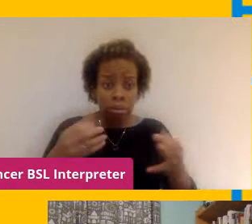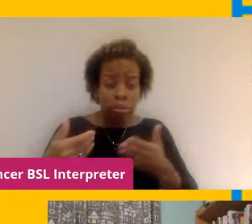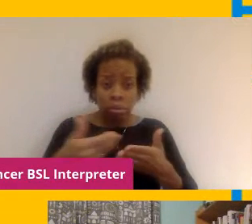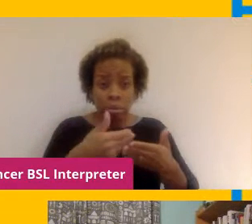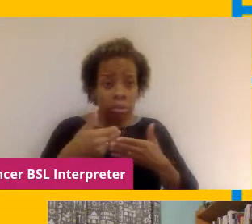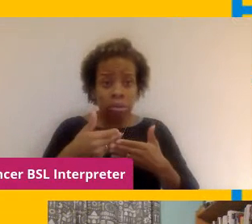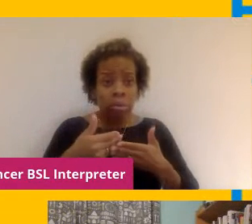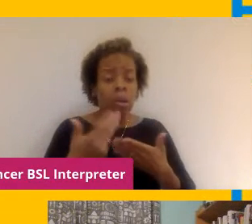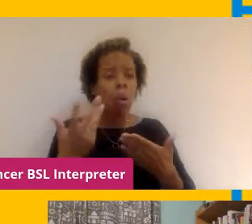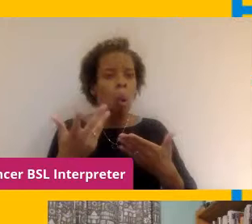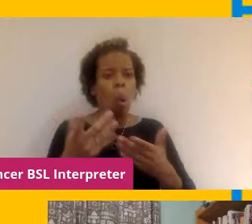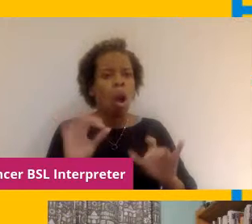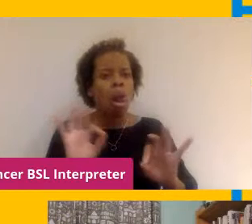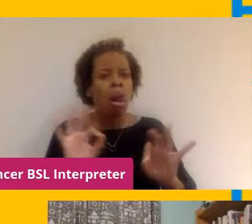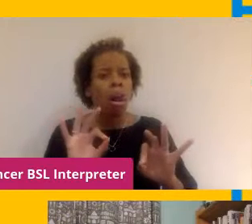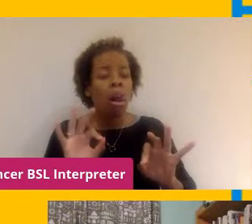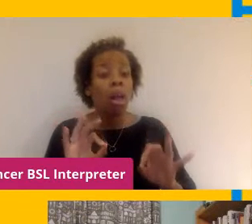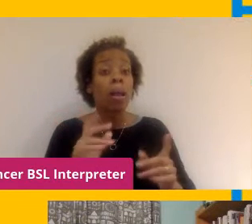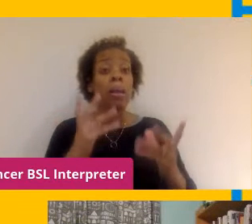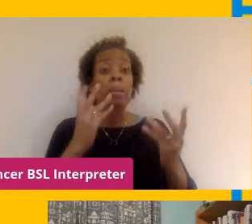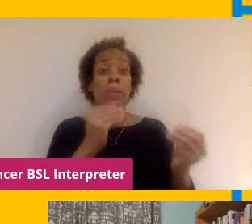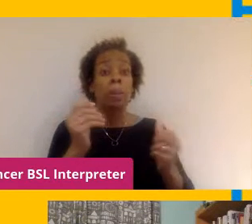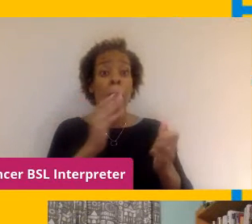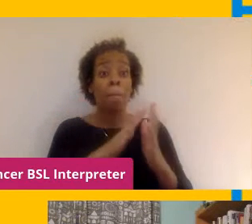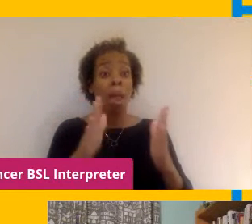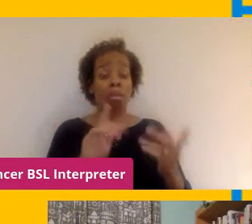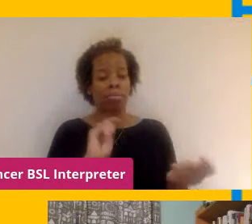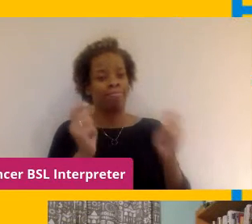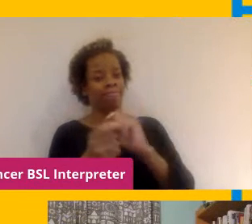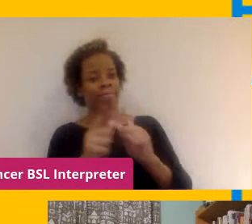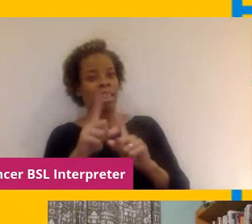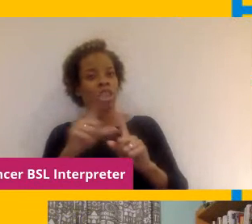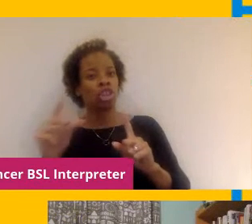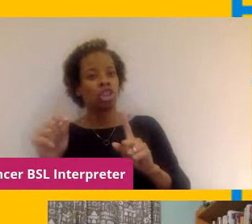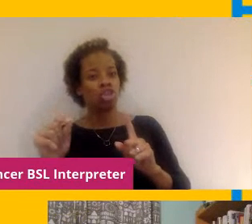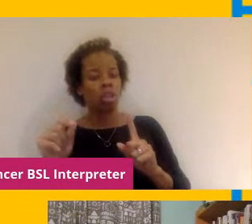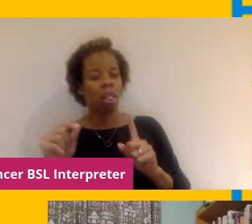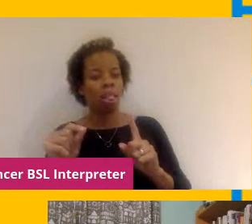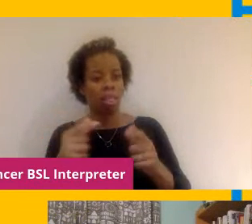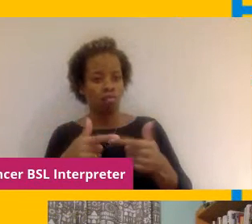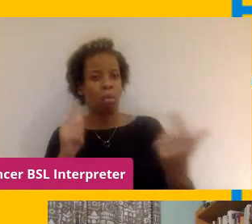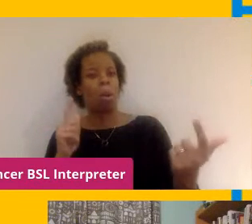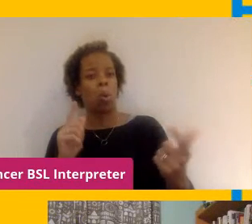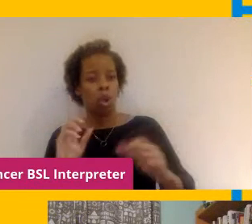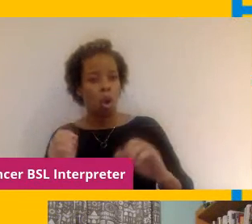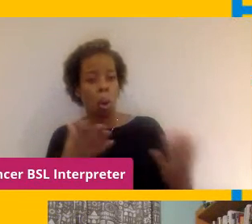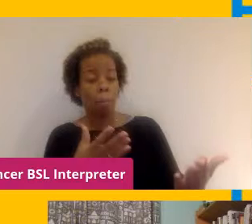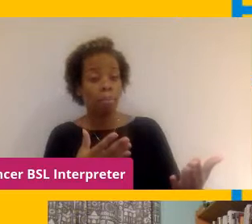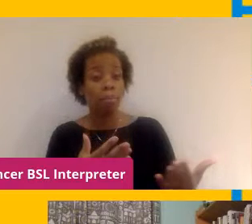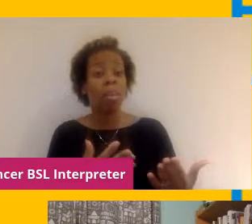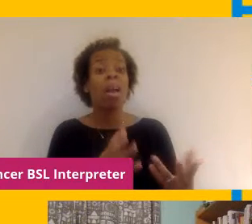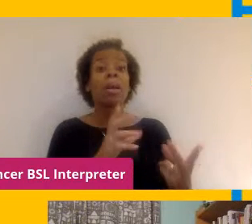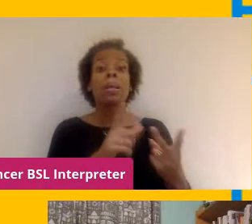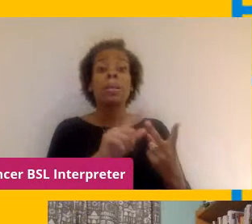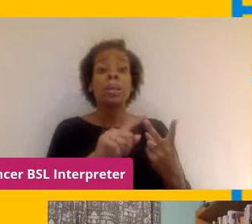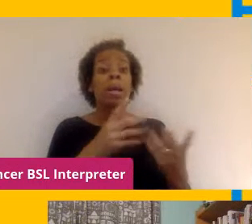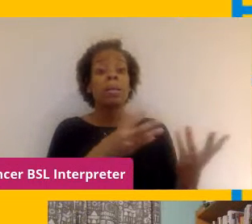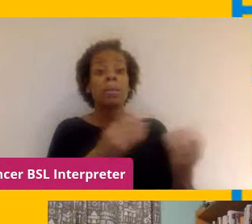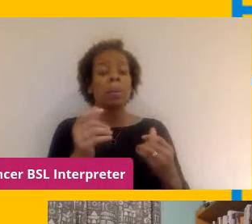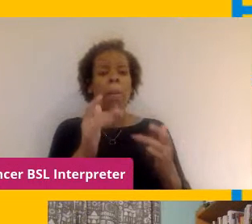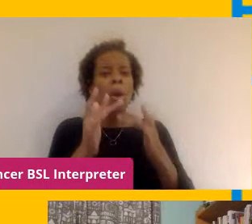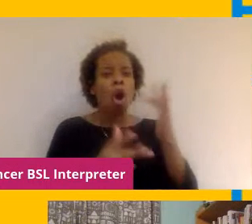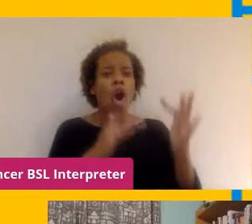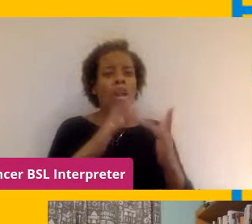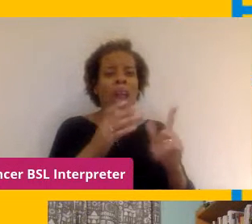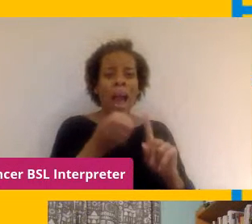digital remote services, some doing online order with collection, and some are working outside the box, looking at